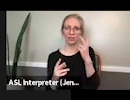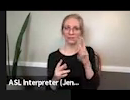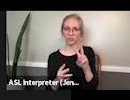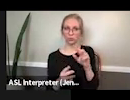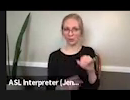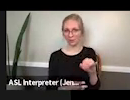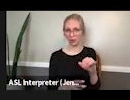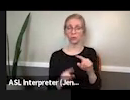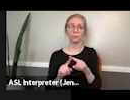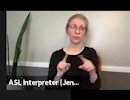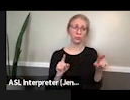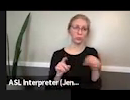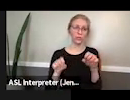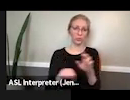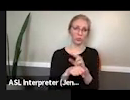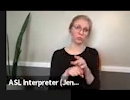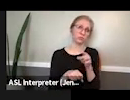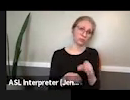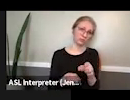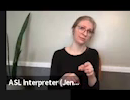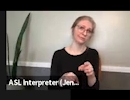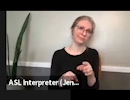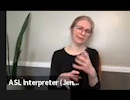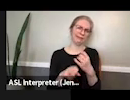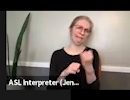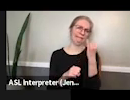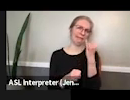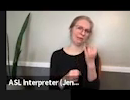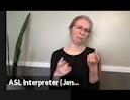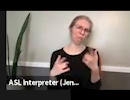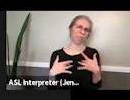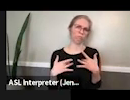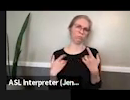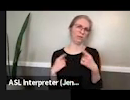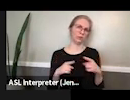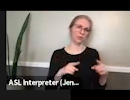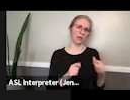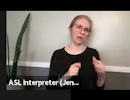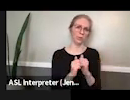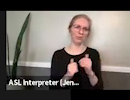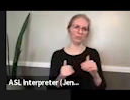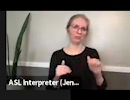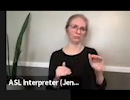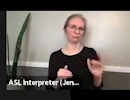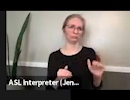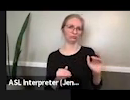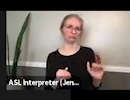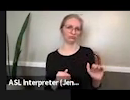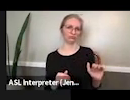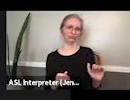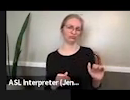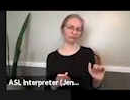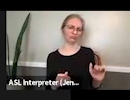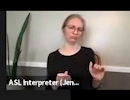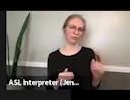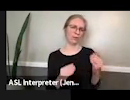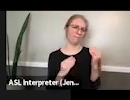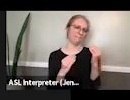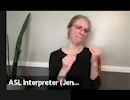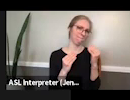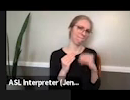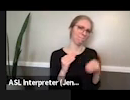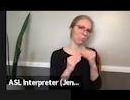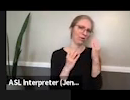to get some idea of what might be going on with a little one, so you have more information to take to a teacher of the